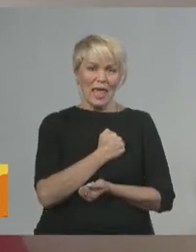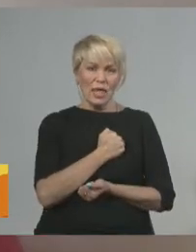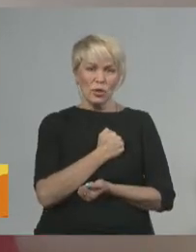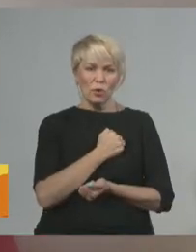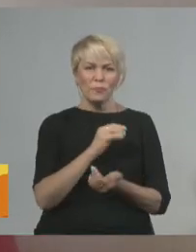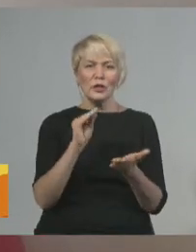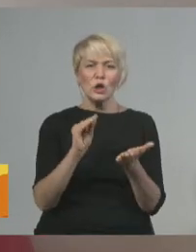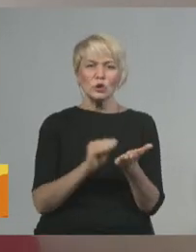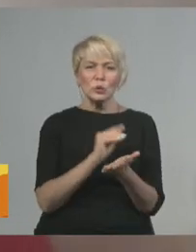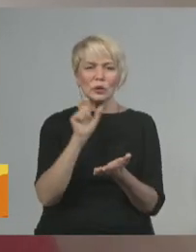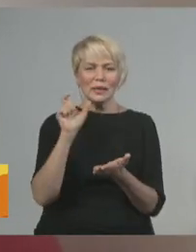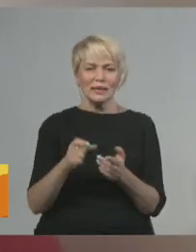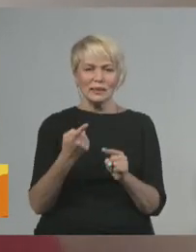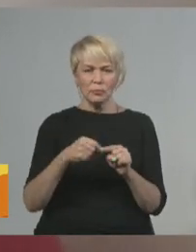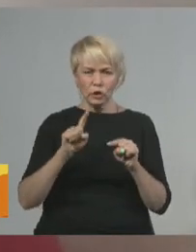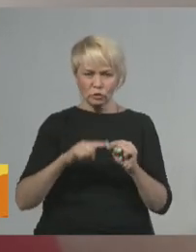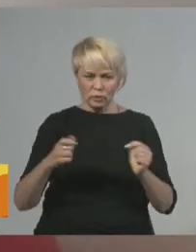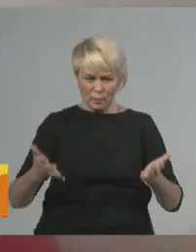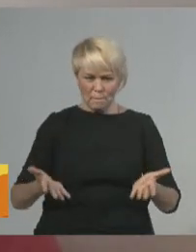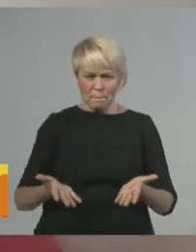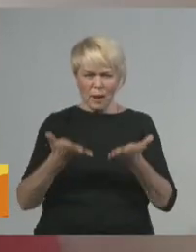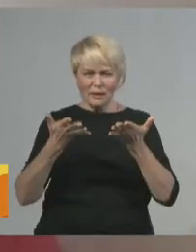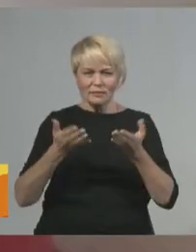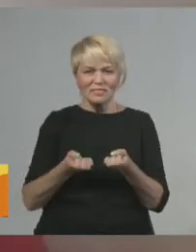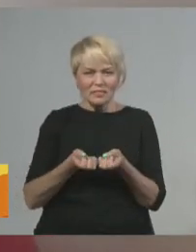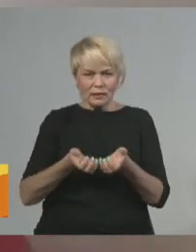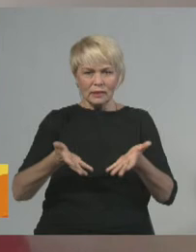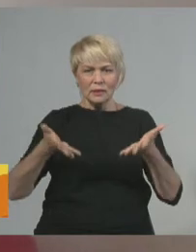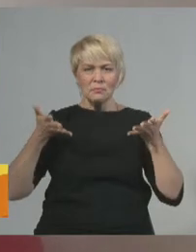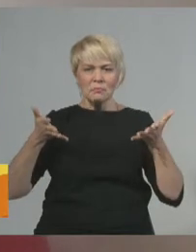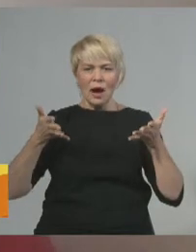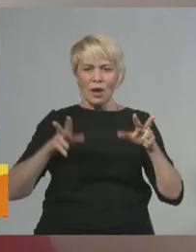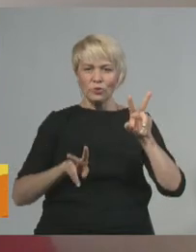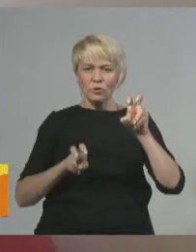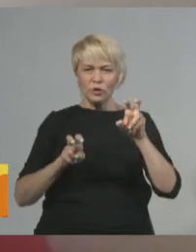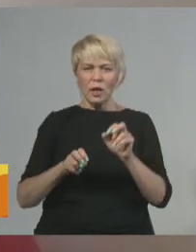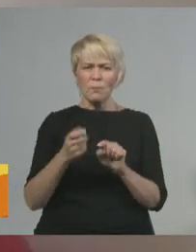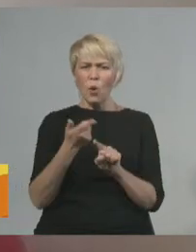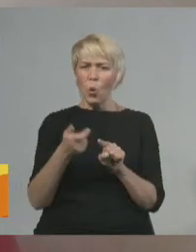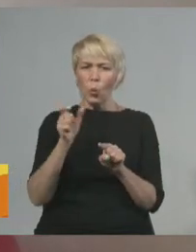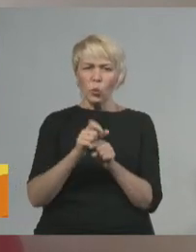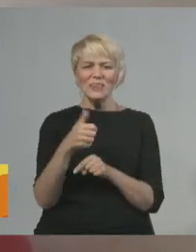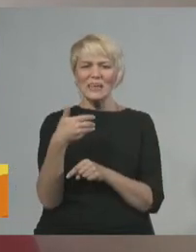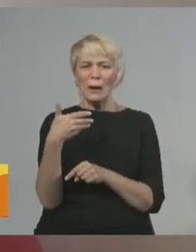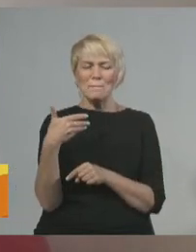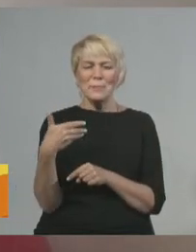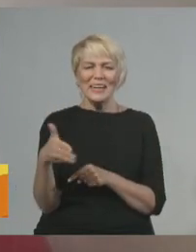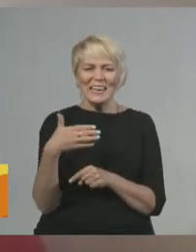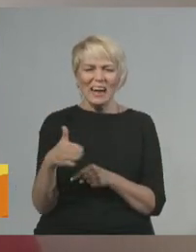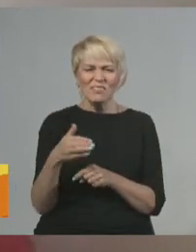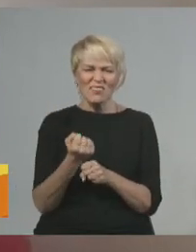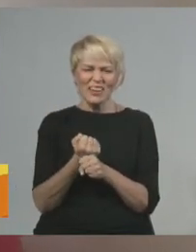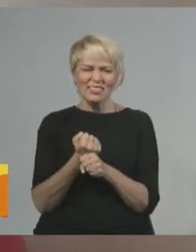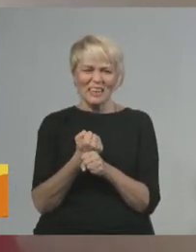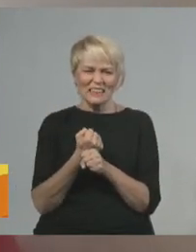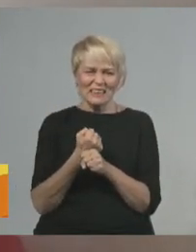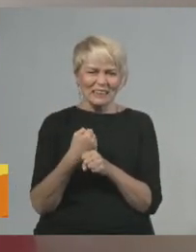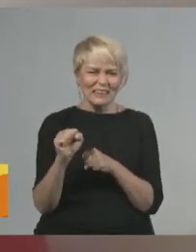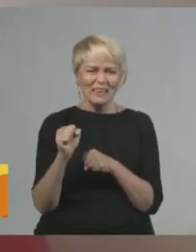journalists who raised the topic of a far-right